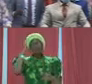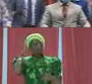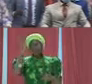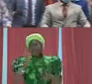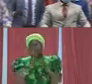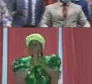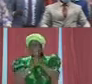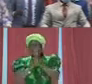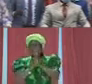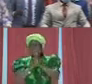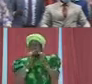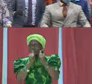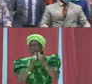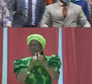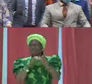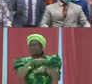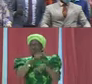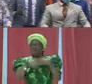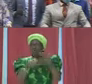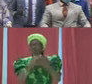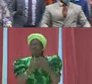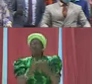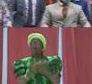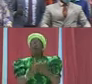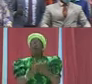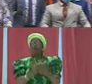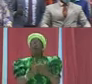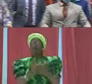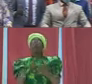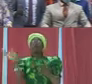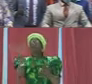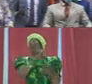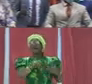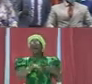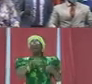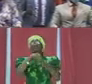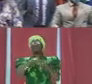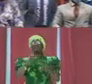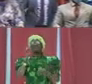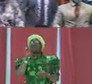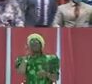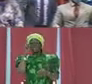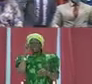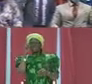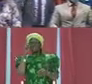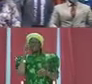and pray in the spirit.